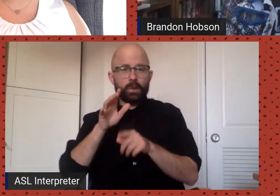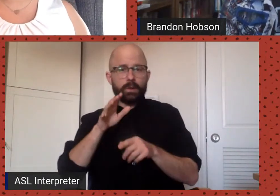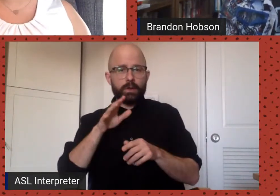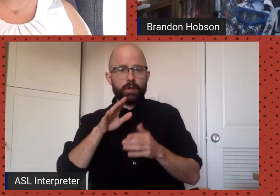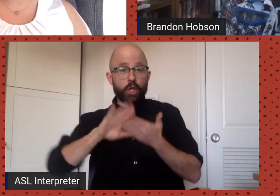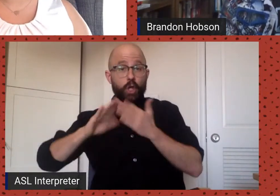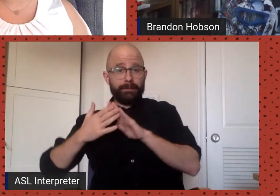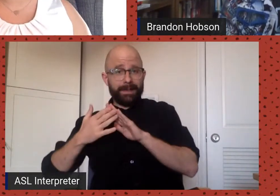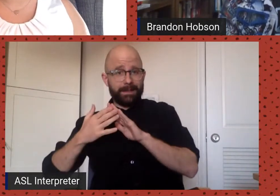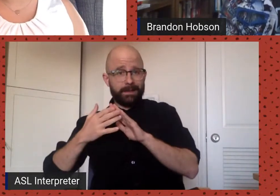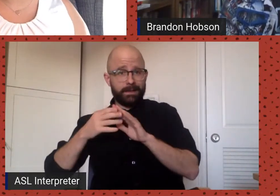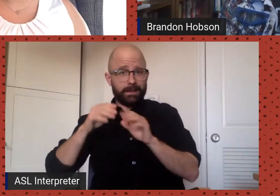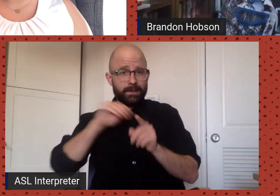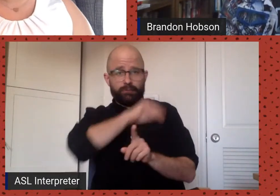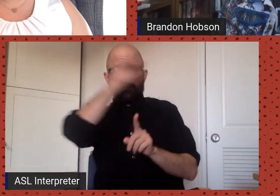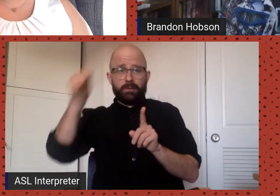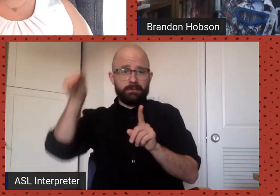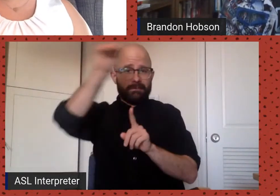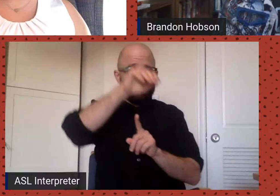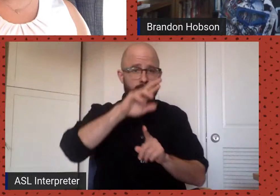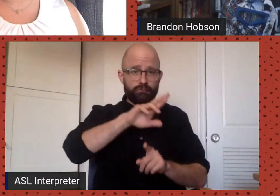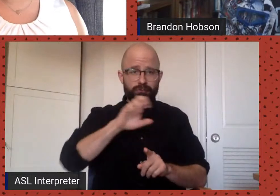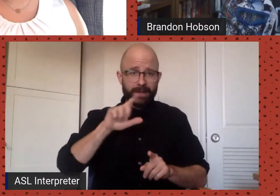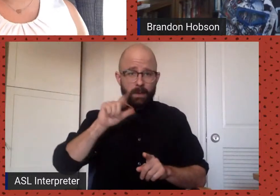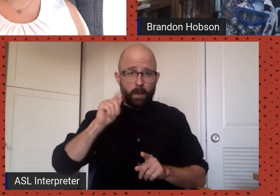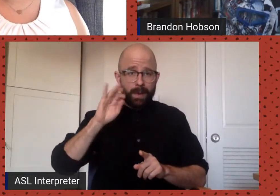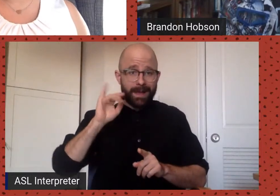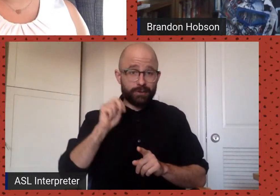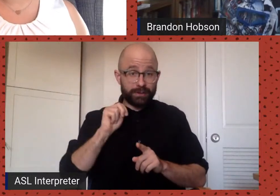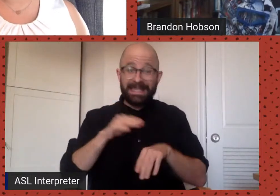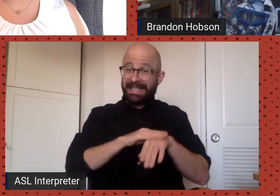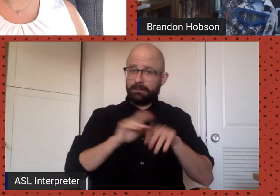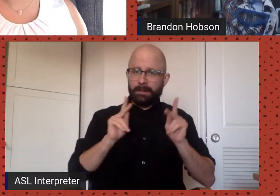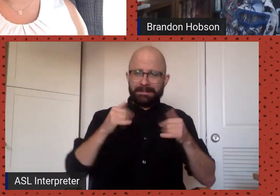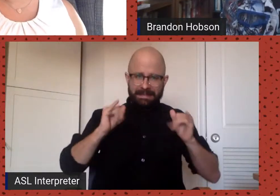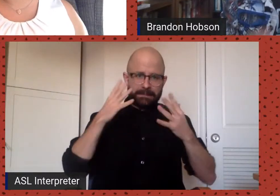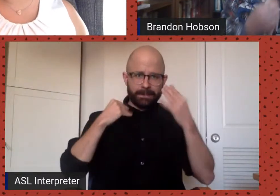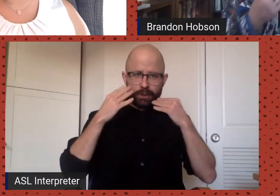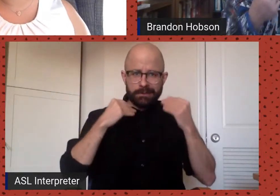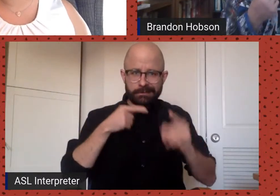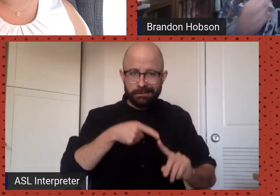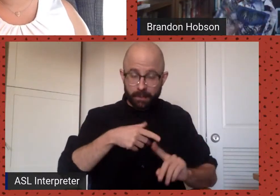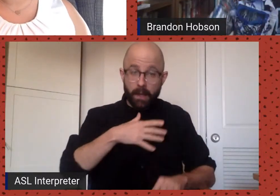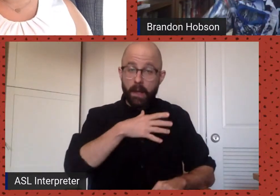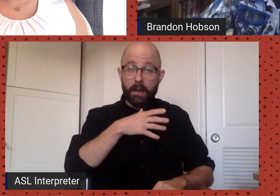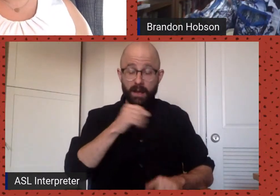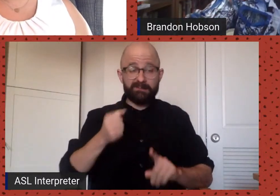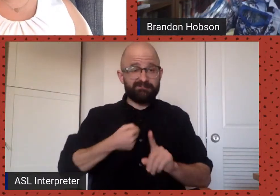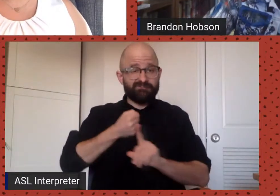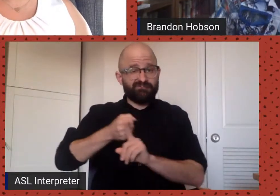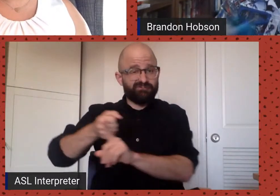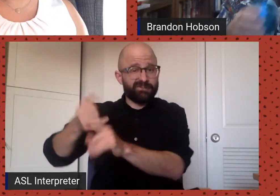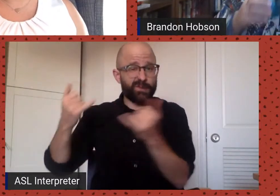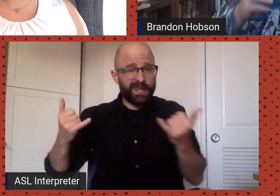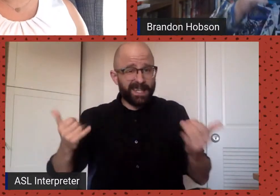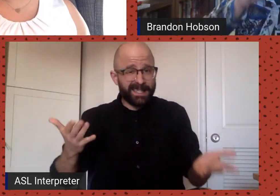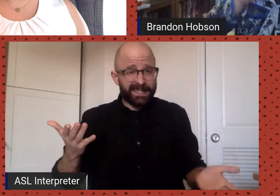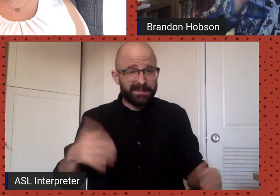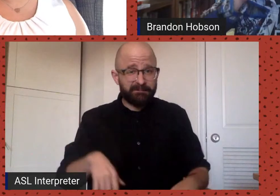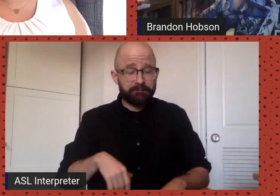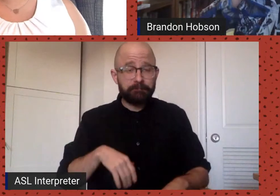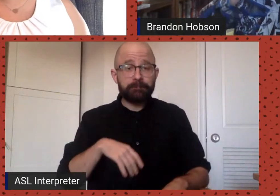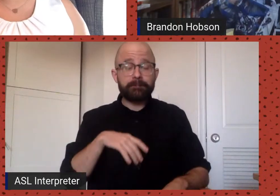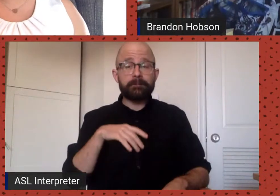that Indigenous communities faced, that still very much has ramifications today. And in